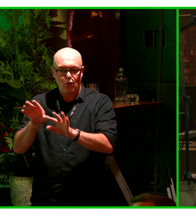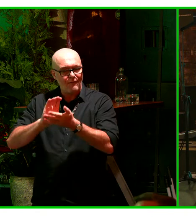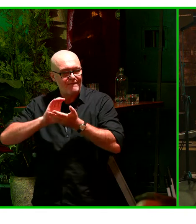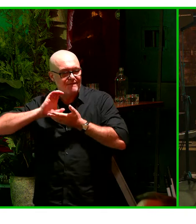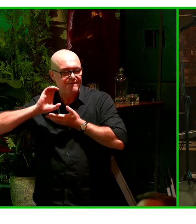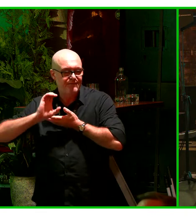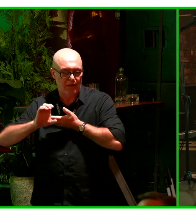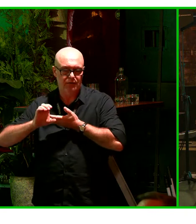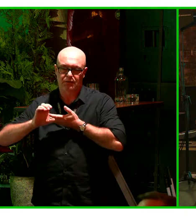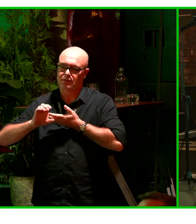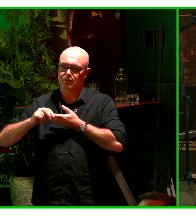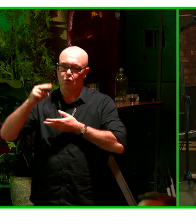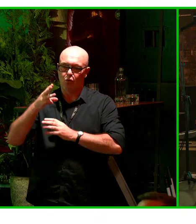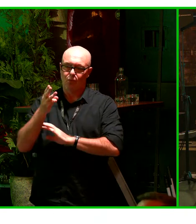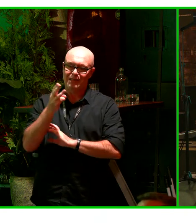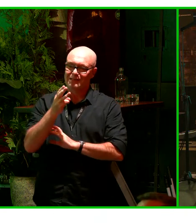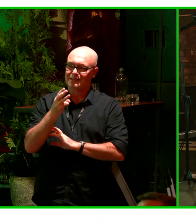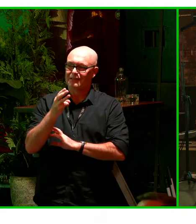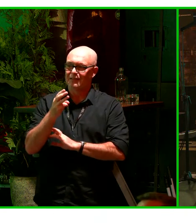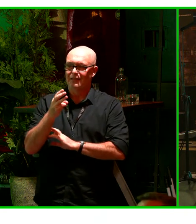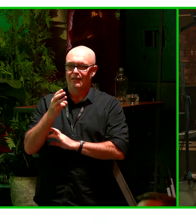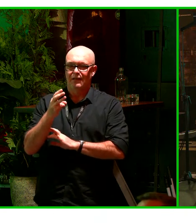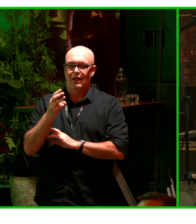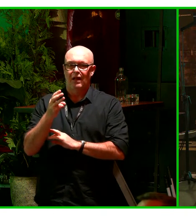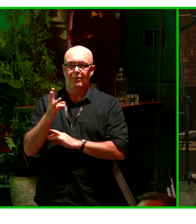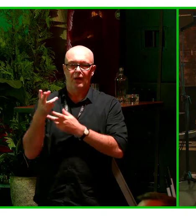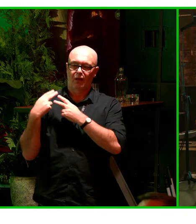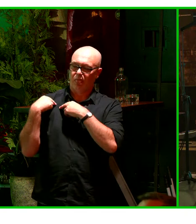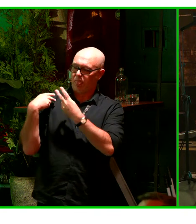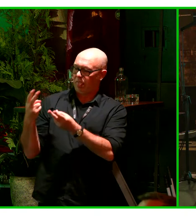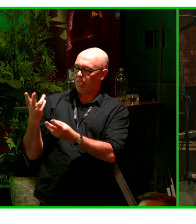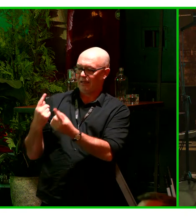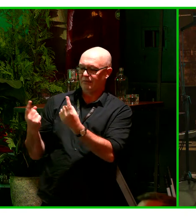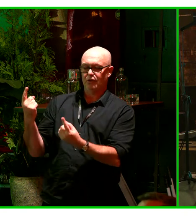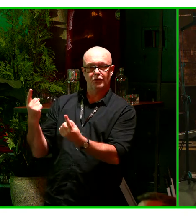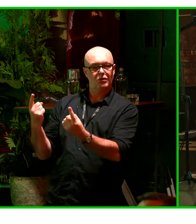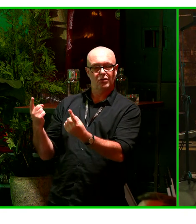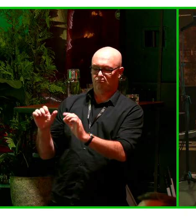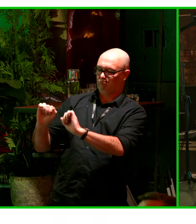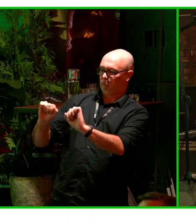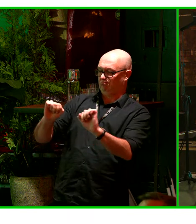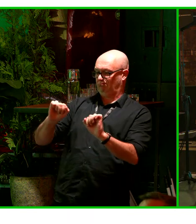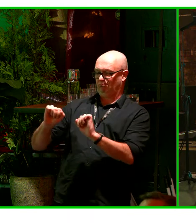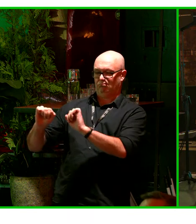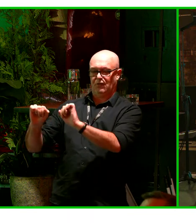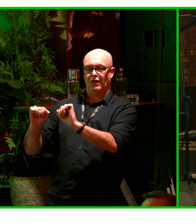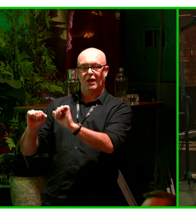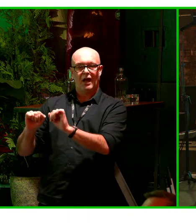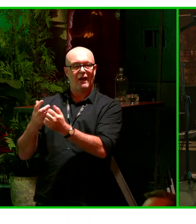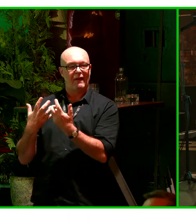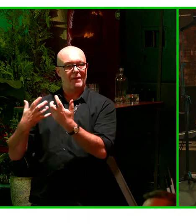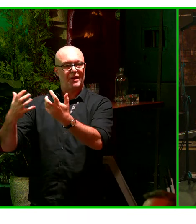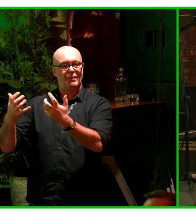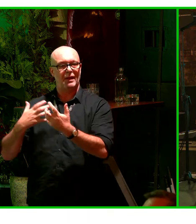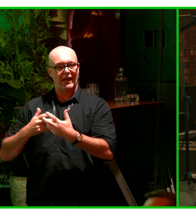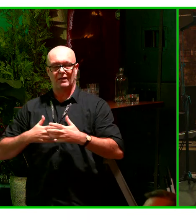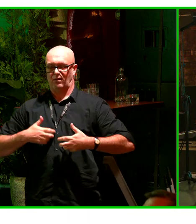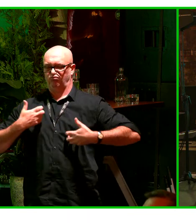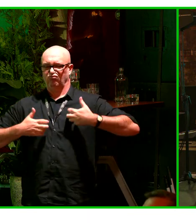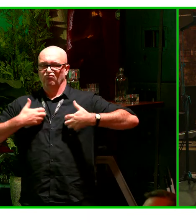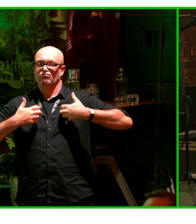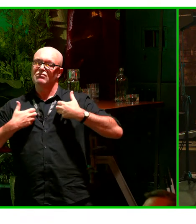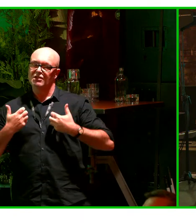what's going on across the Northwest, leave the costs to fall on individuals, and then risk a growing public sort of backlash, and